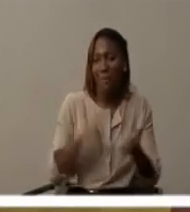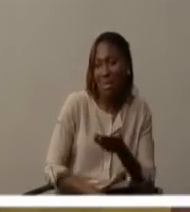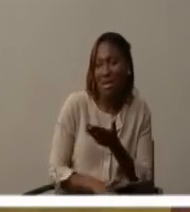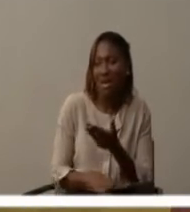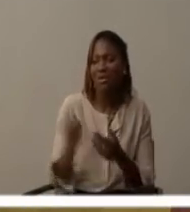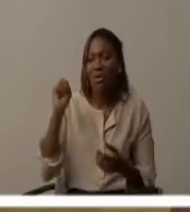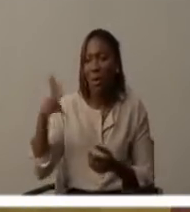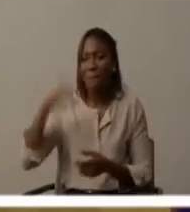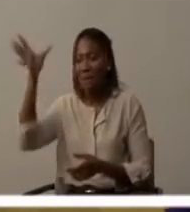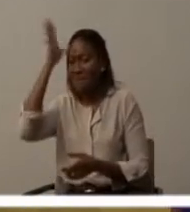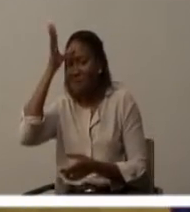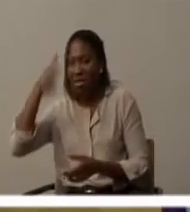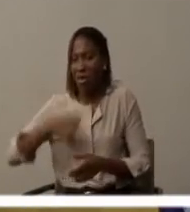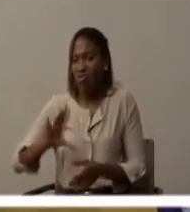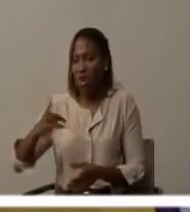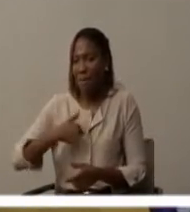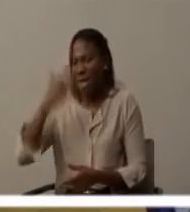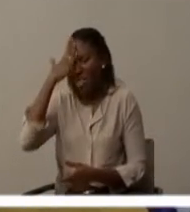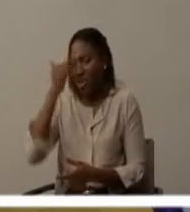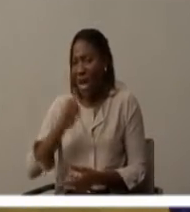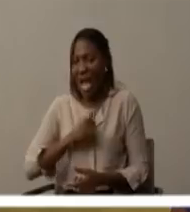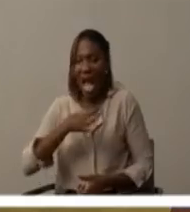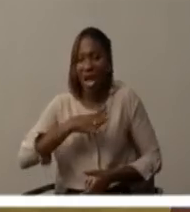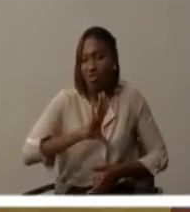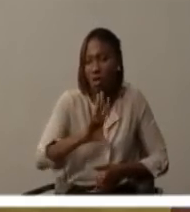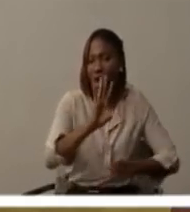Jesus Christ in.